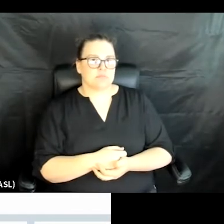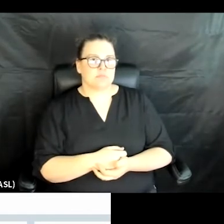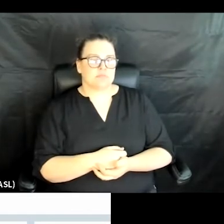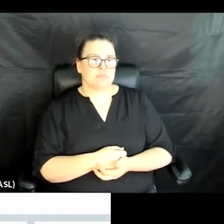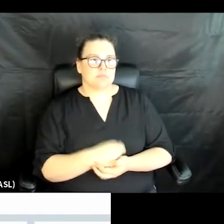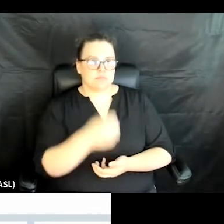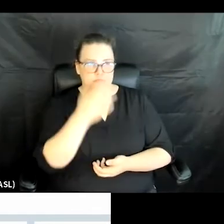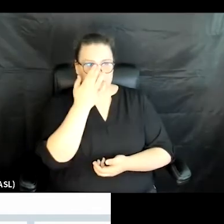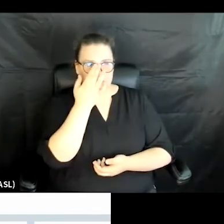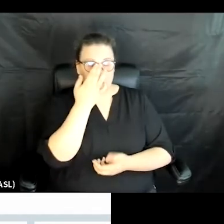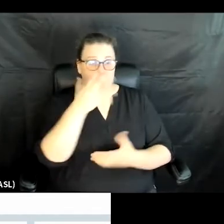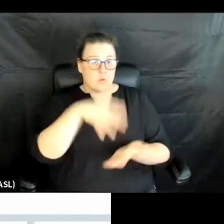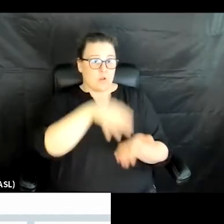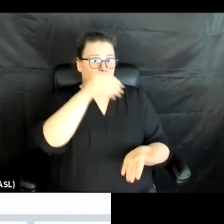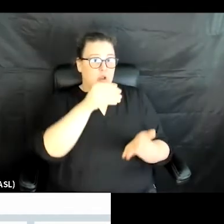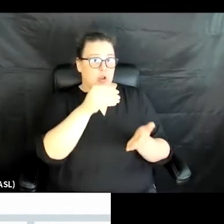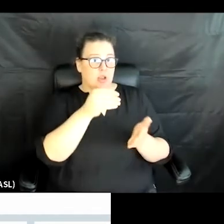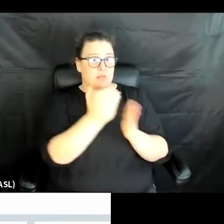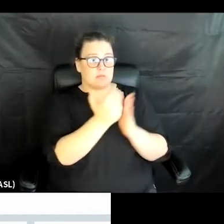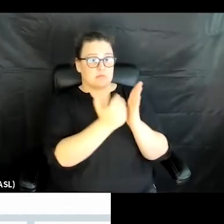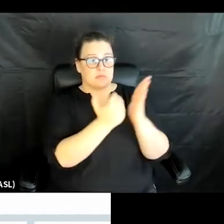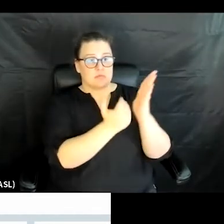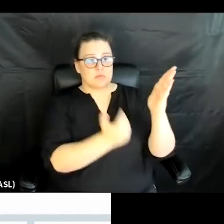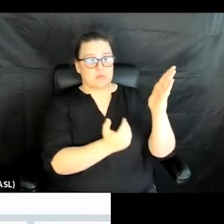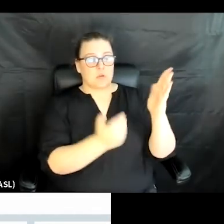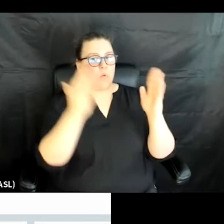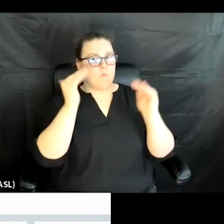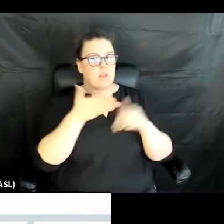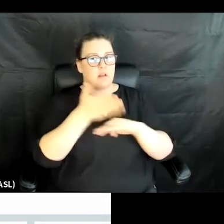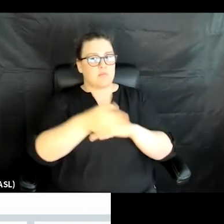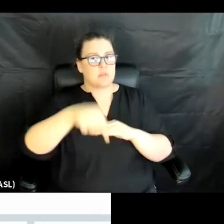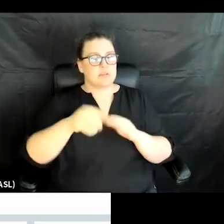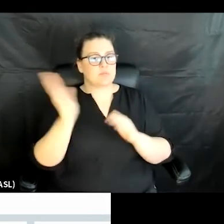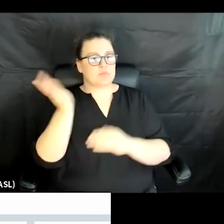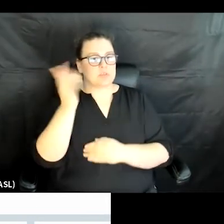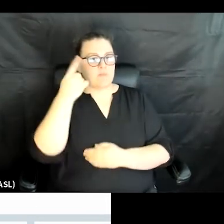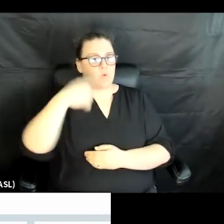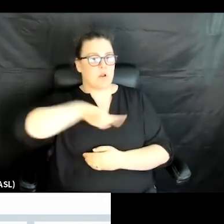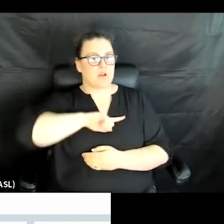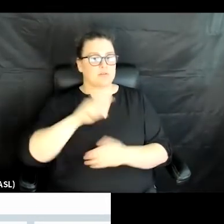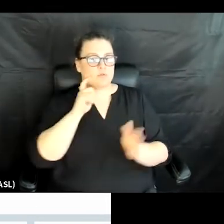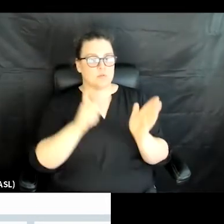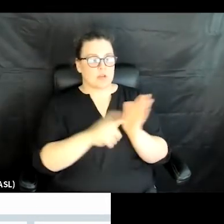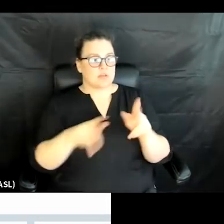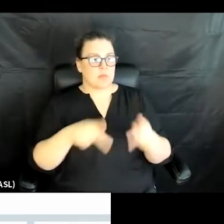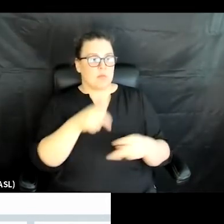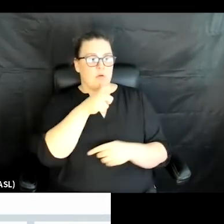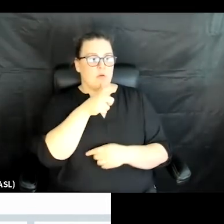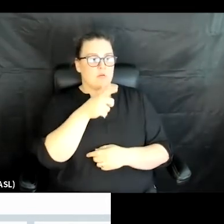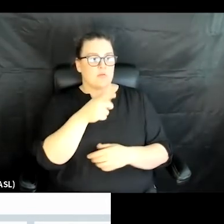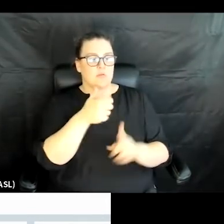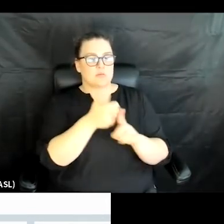So the learning objectives, hopefully for after this presentation, is for us to recognize that people of color struggle with